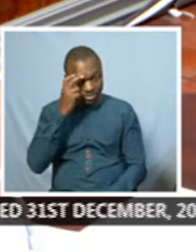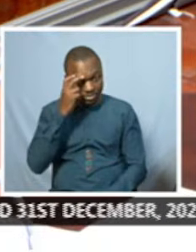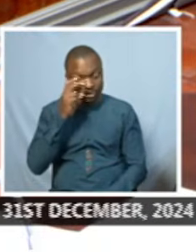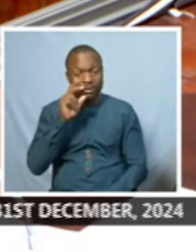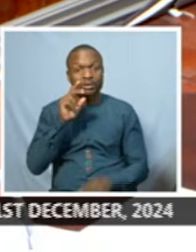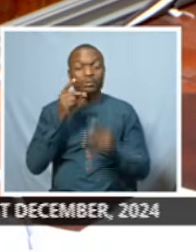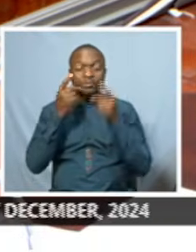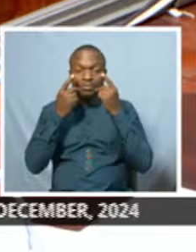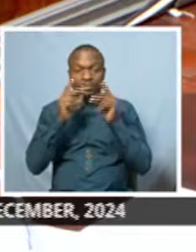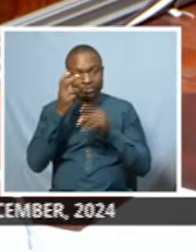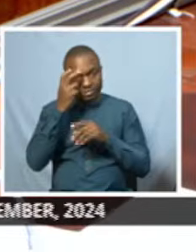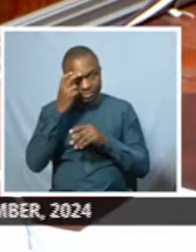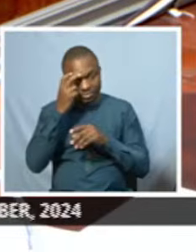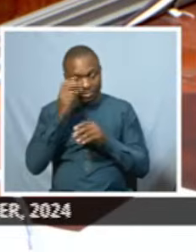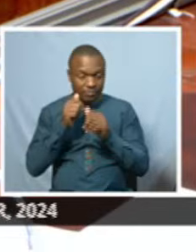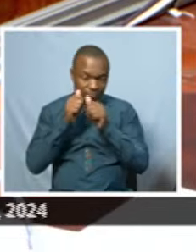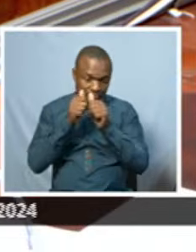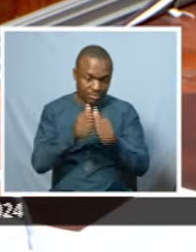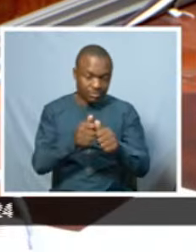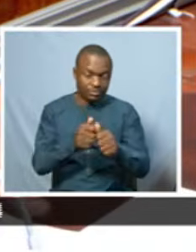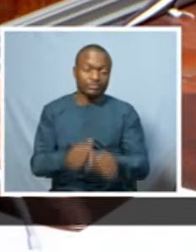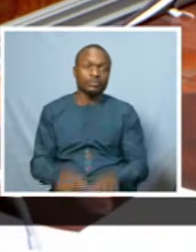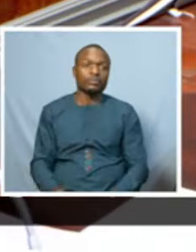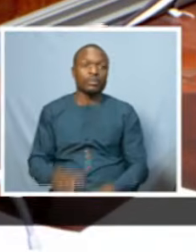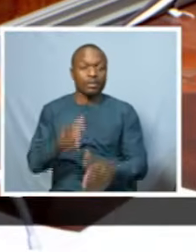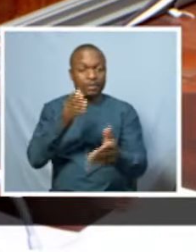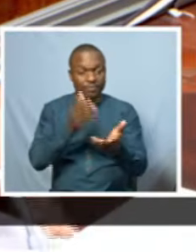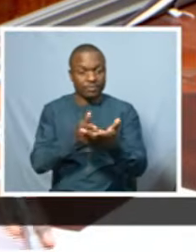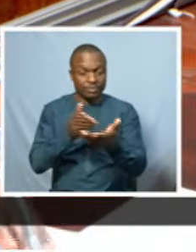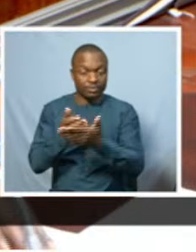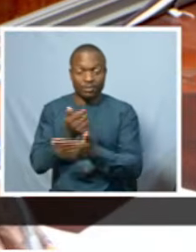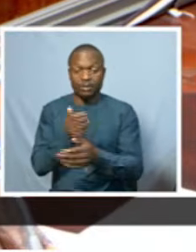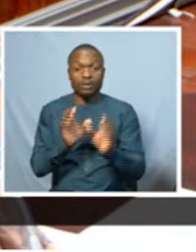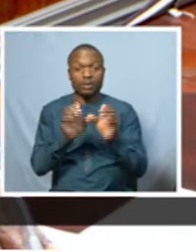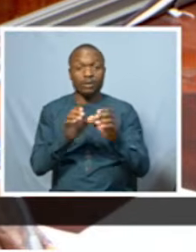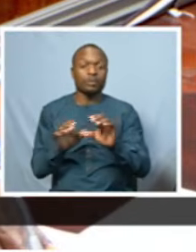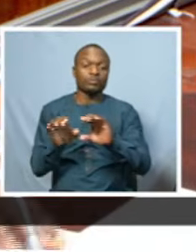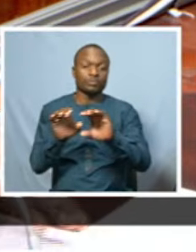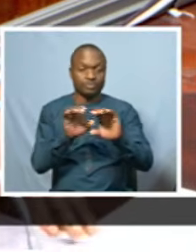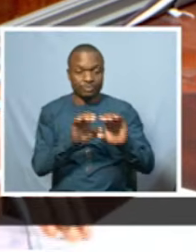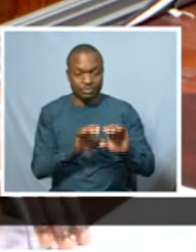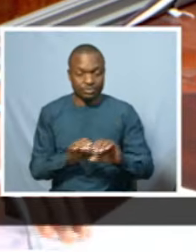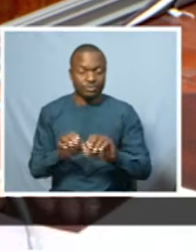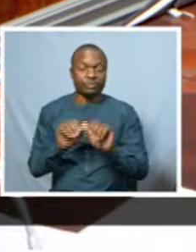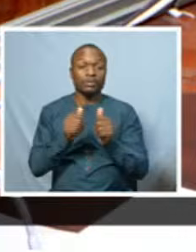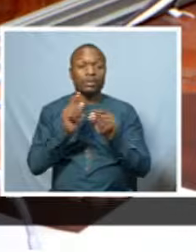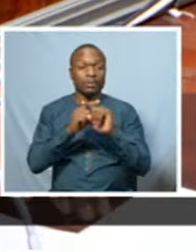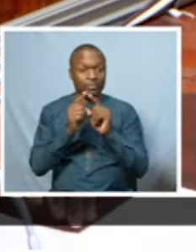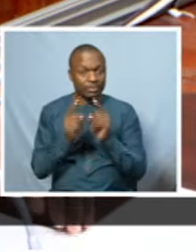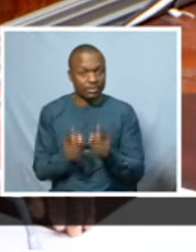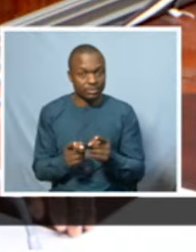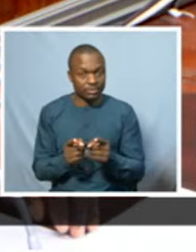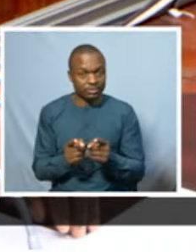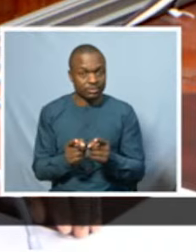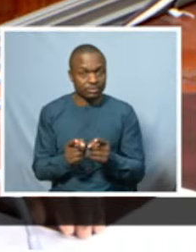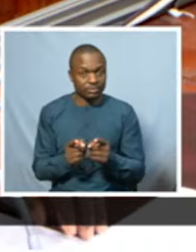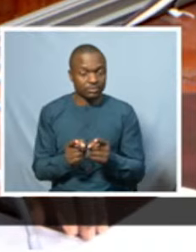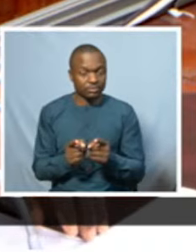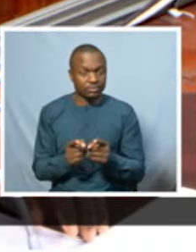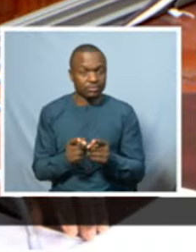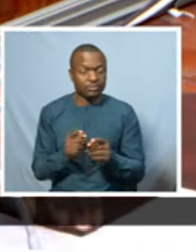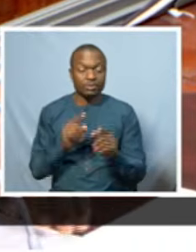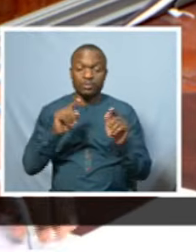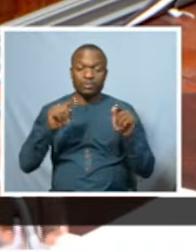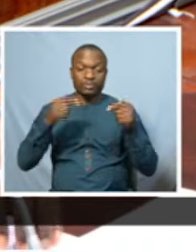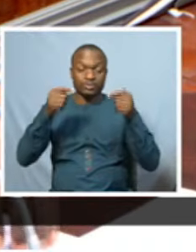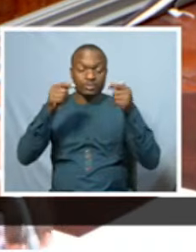been watching and following. These other councils are doing very well. But in terms of